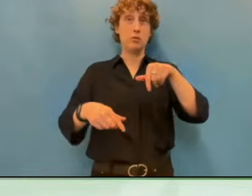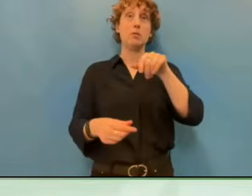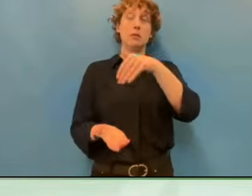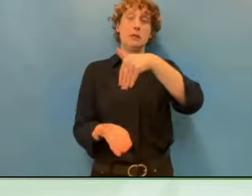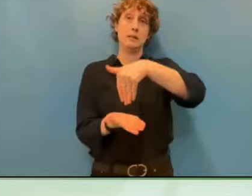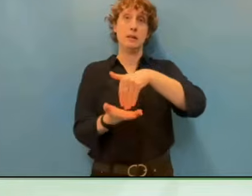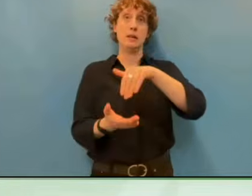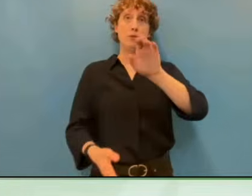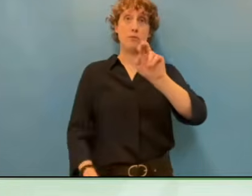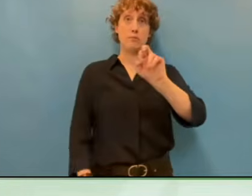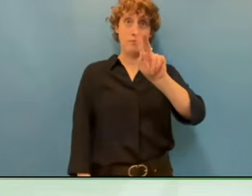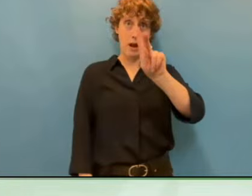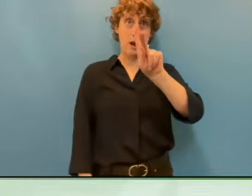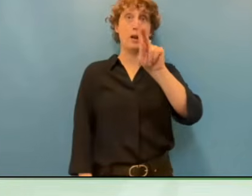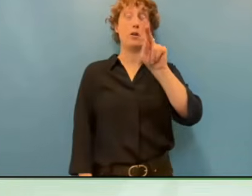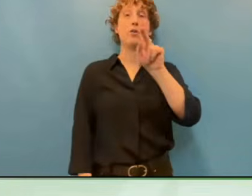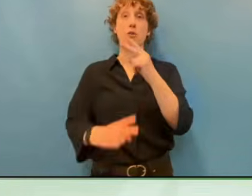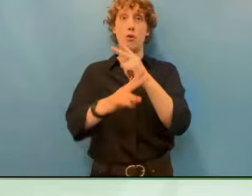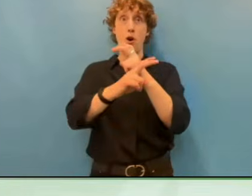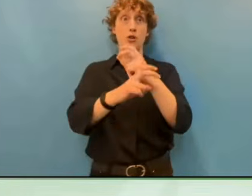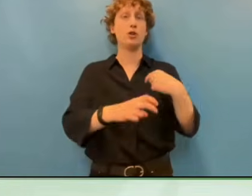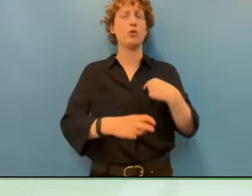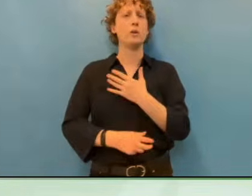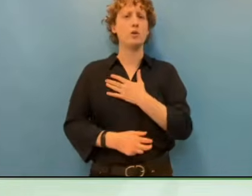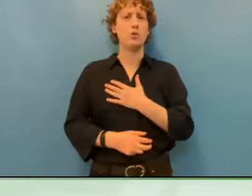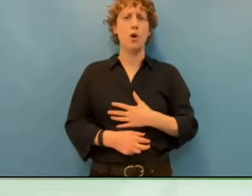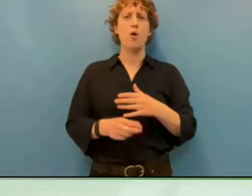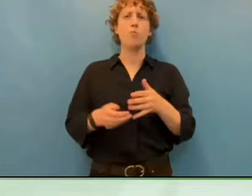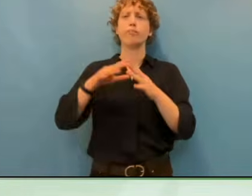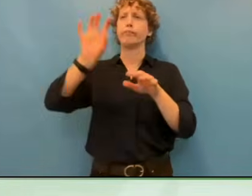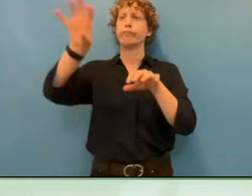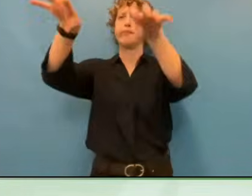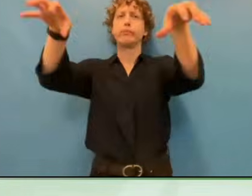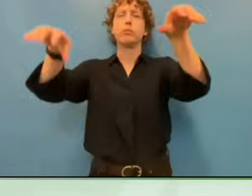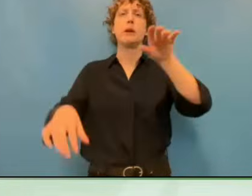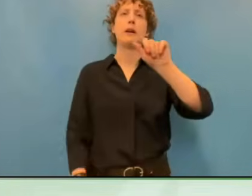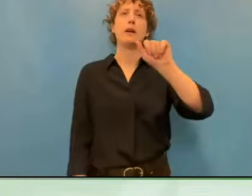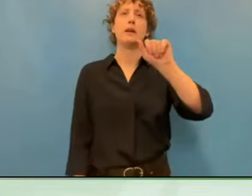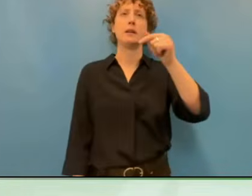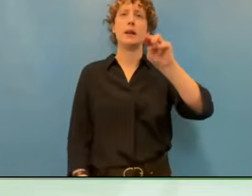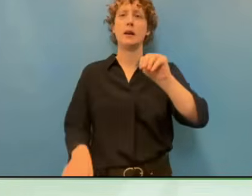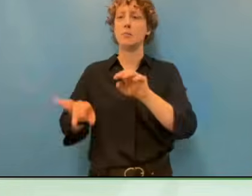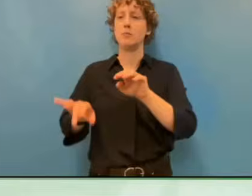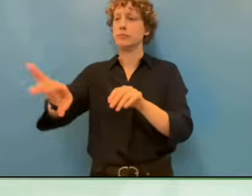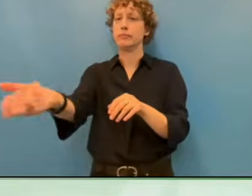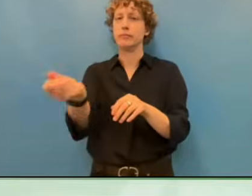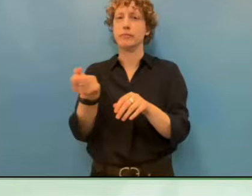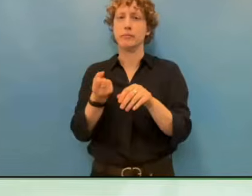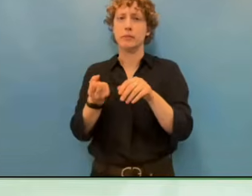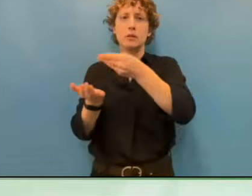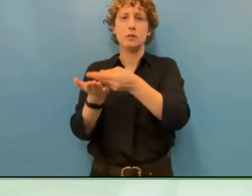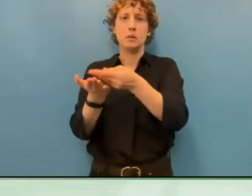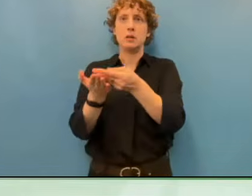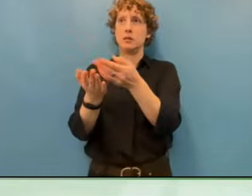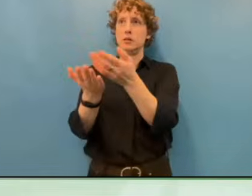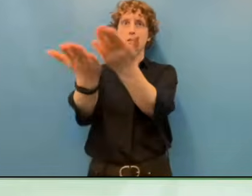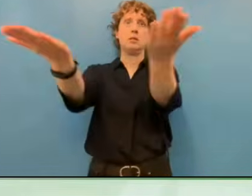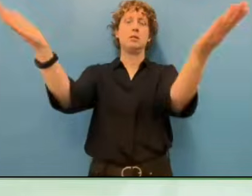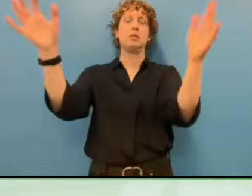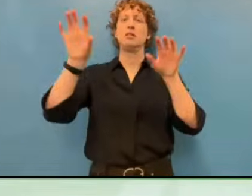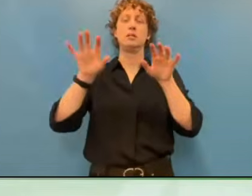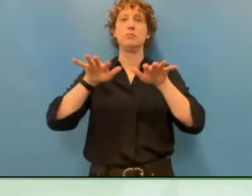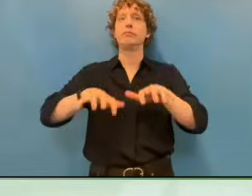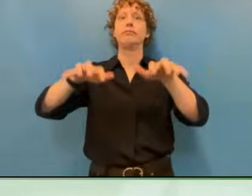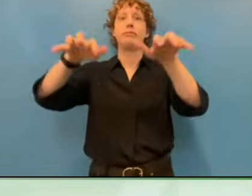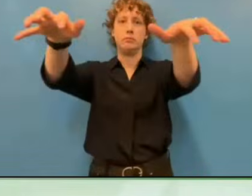establish ATMs where they are disappearing and where they're needed, so the population have the certainty there is